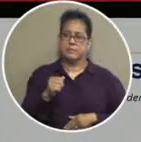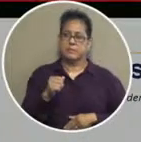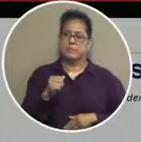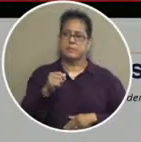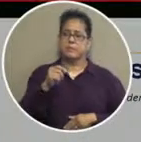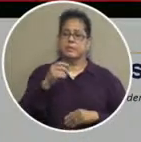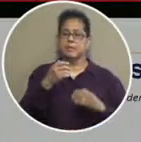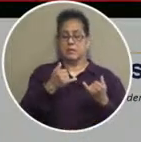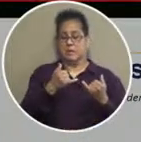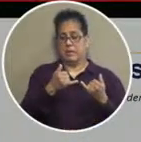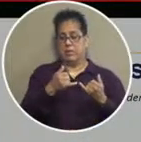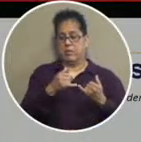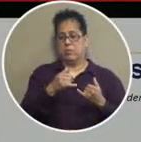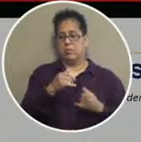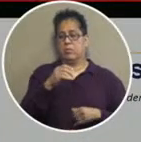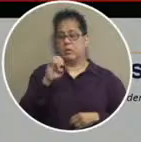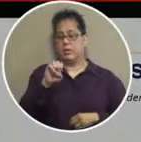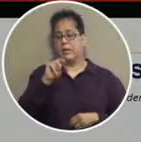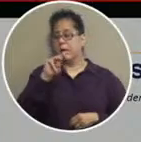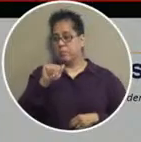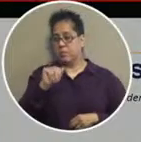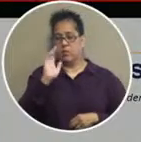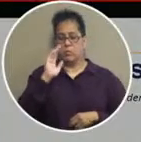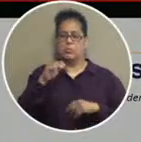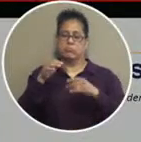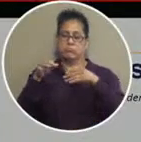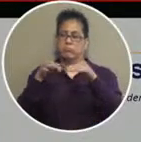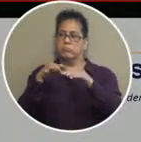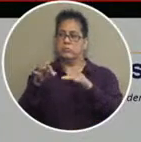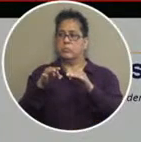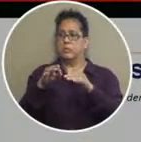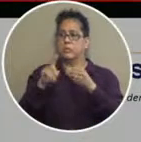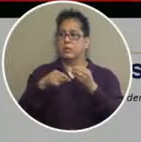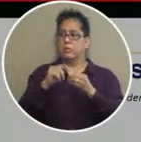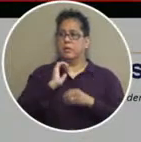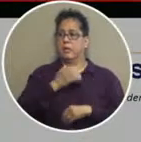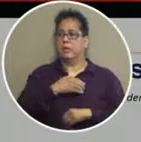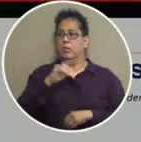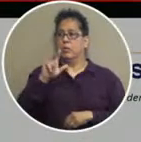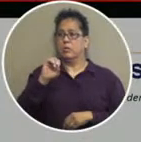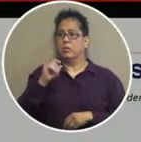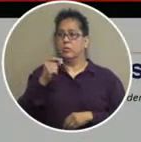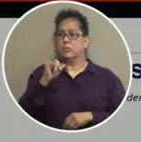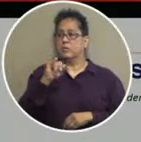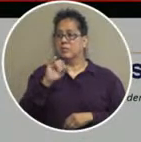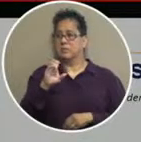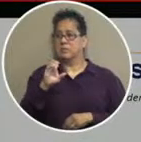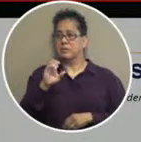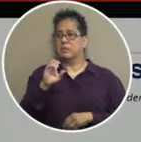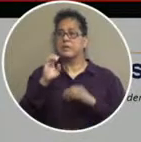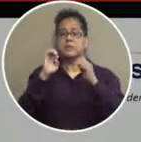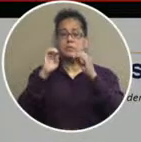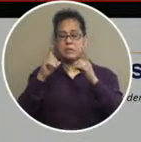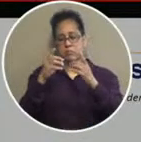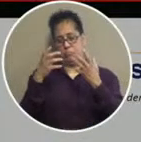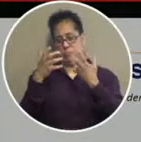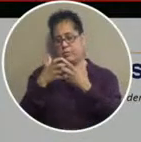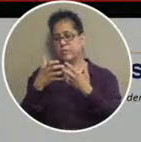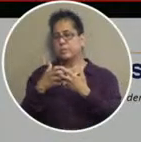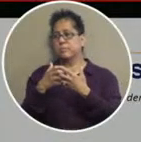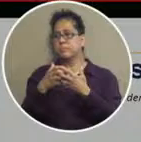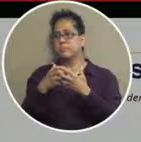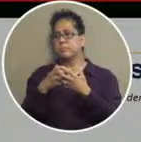I'm going to hand it over to Ms. Emma Swartz, who will tell you a bit about our logistics and education partnership.